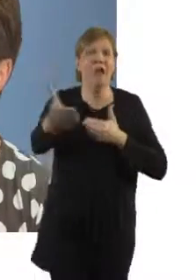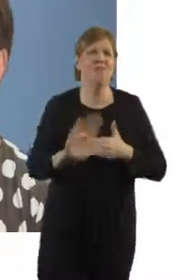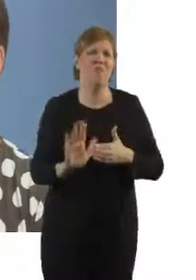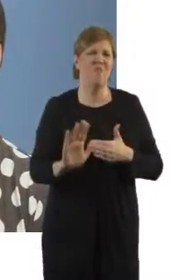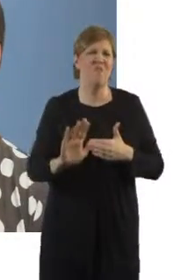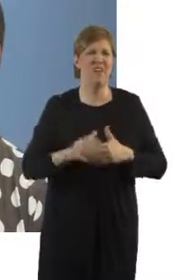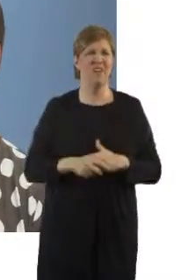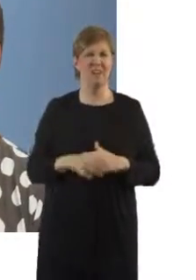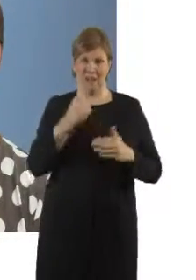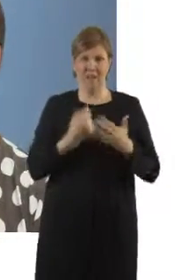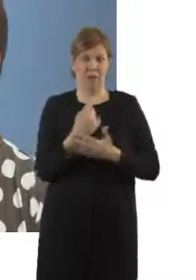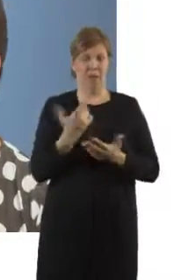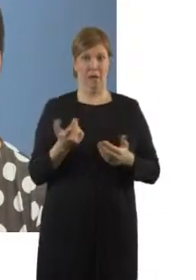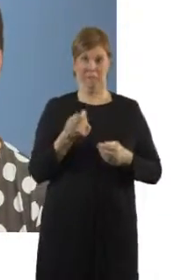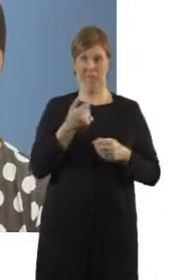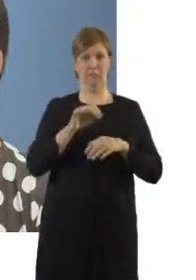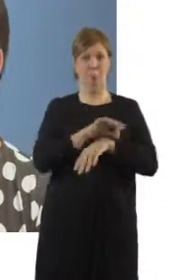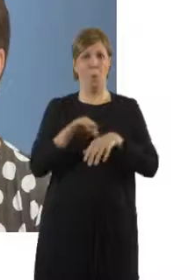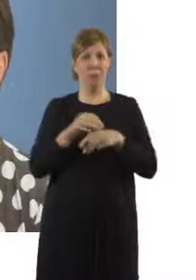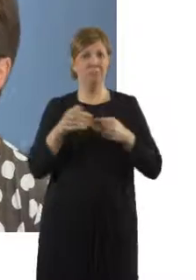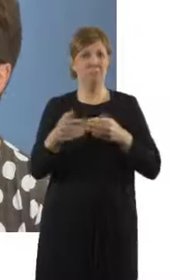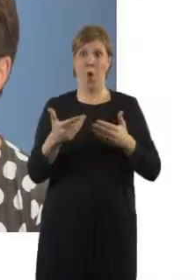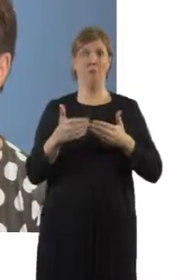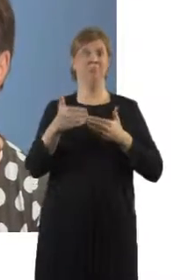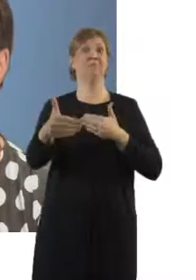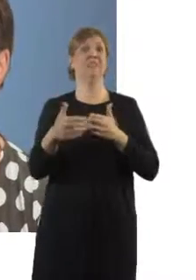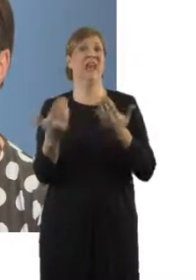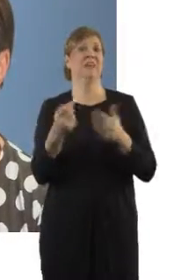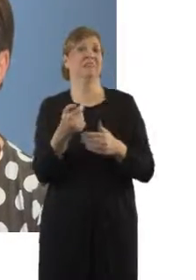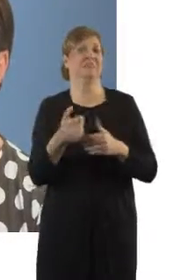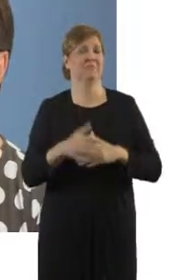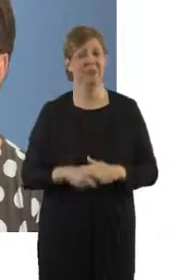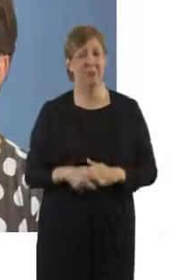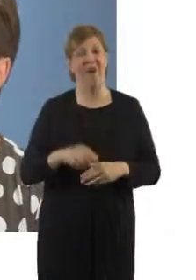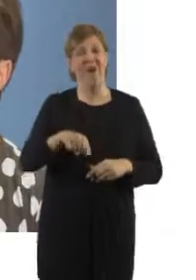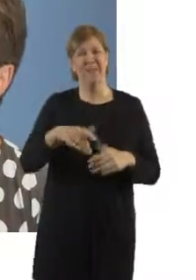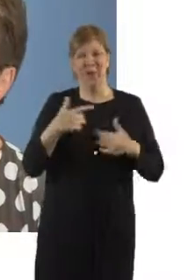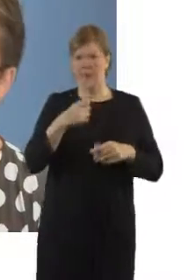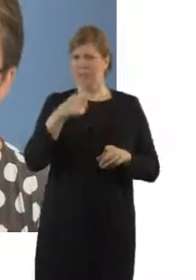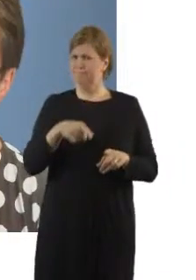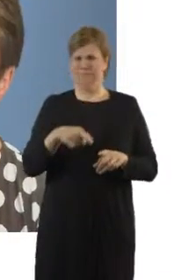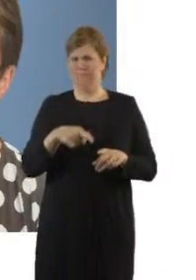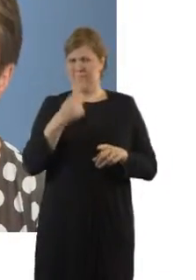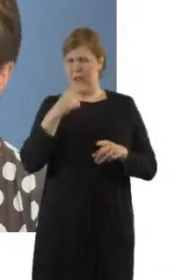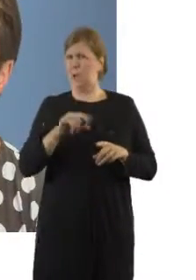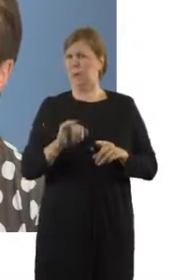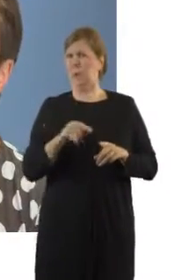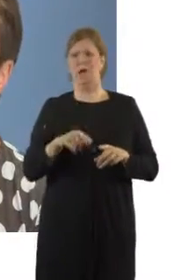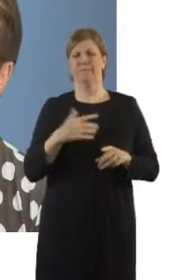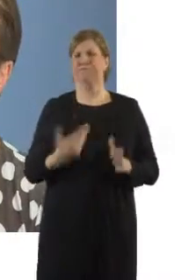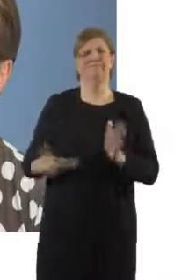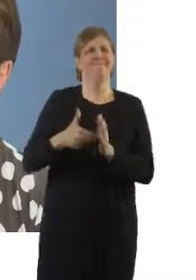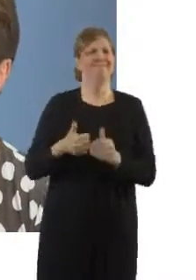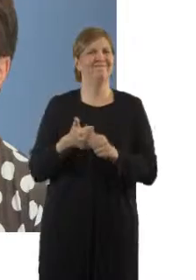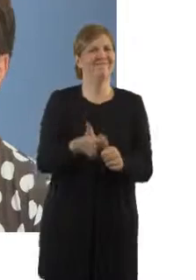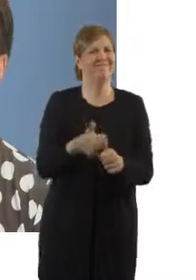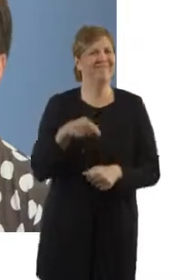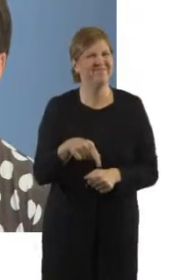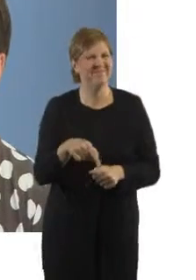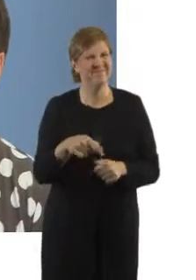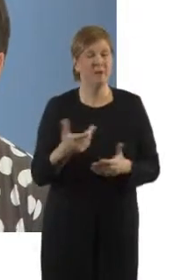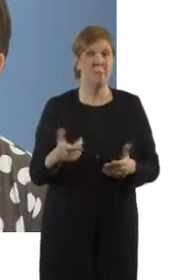can happen at any time. It may only last a few hours or perhaps a few days. If these feelings don't pass, it's important to get